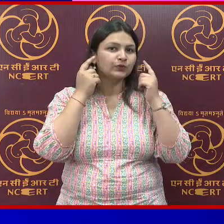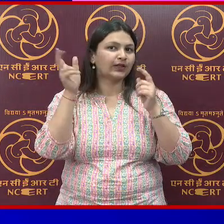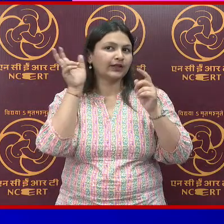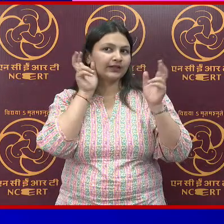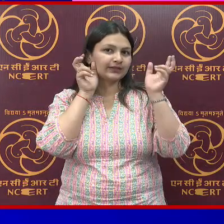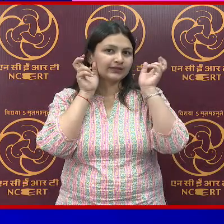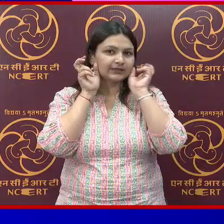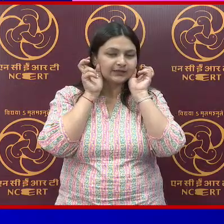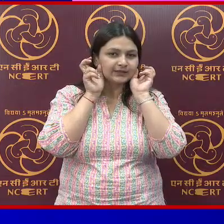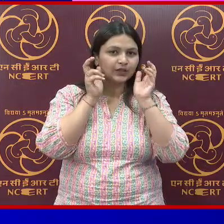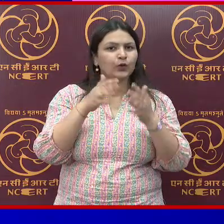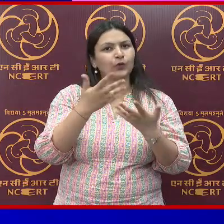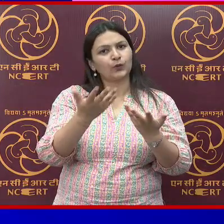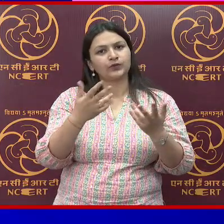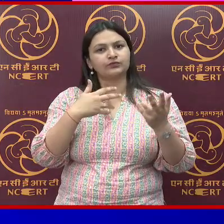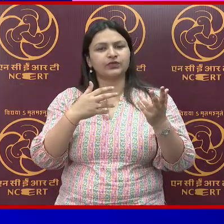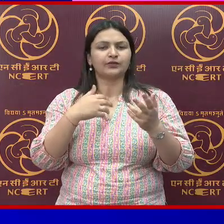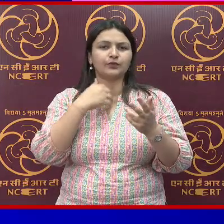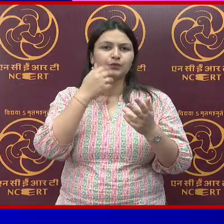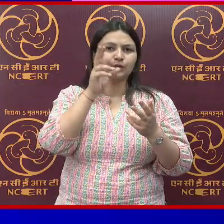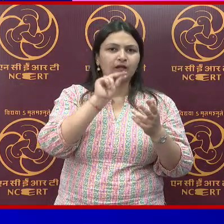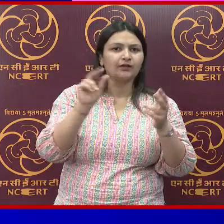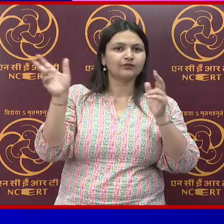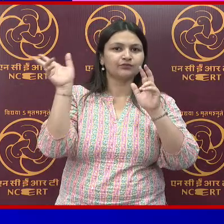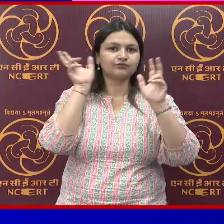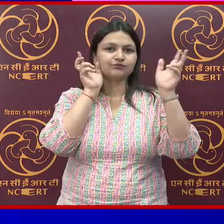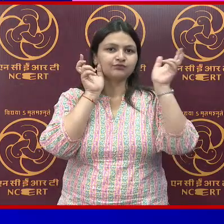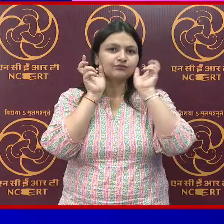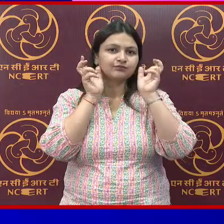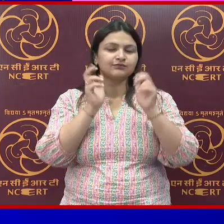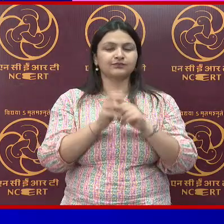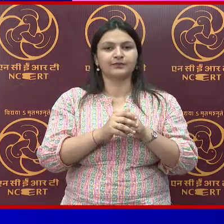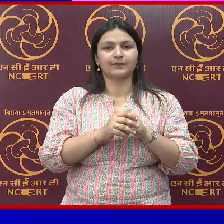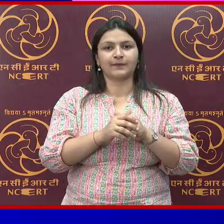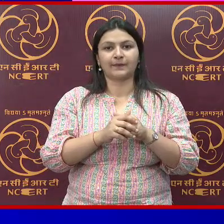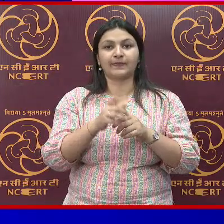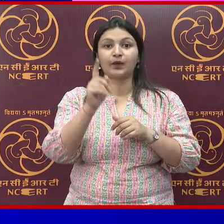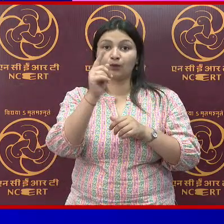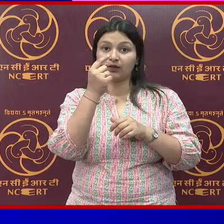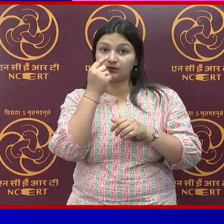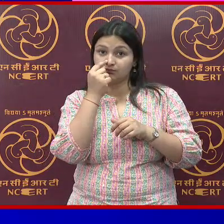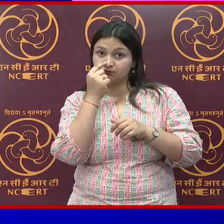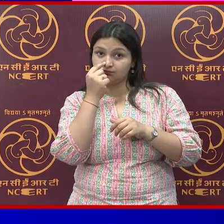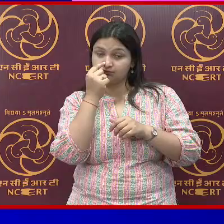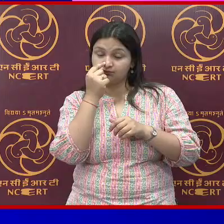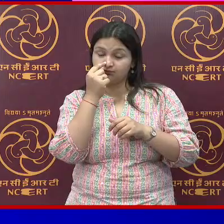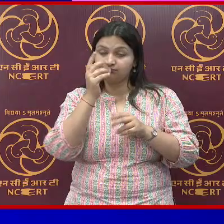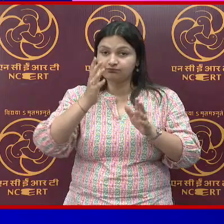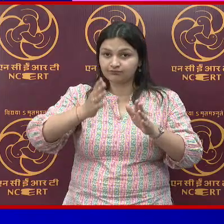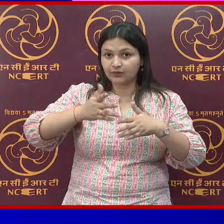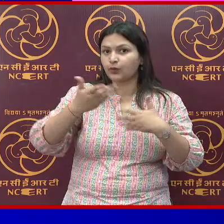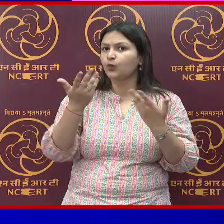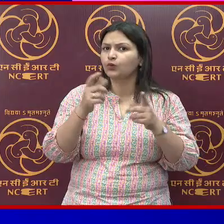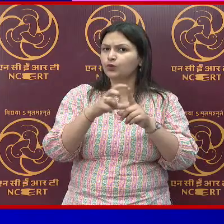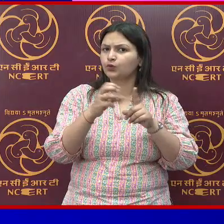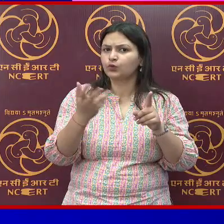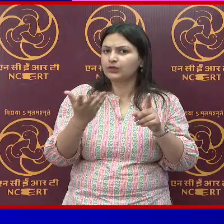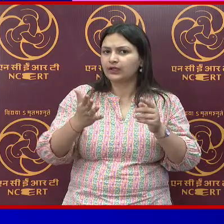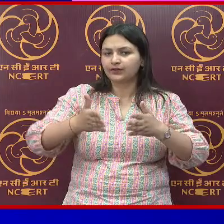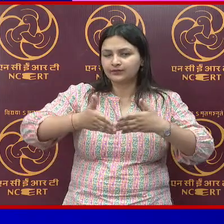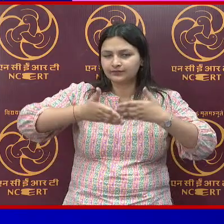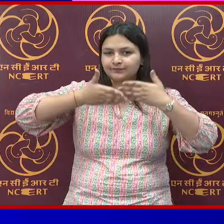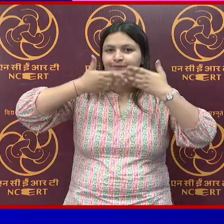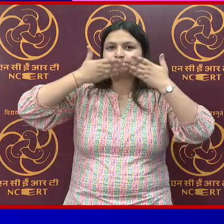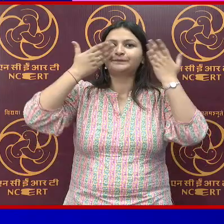hear any sound. Okay. One little nose to smell and